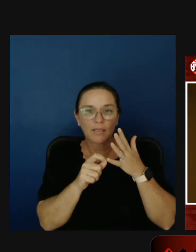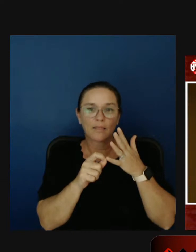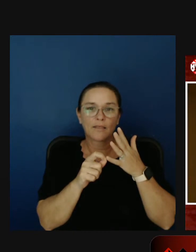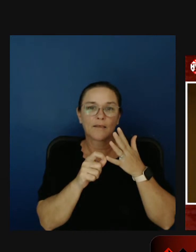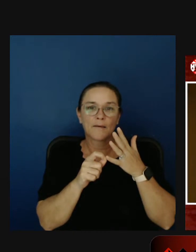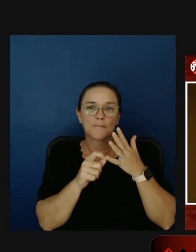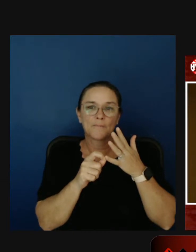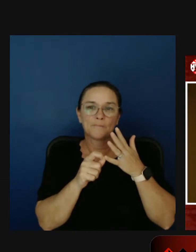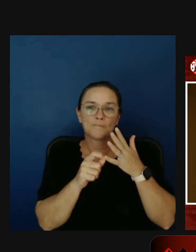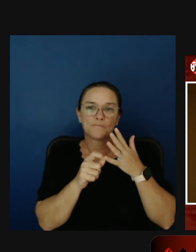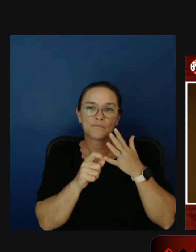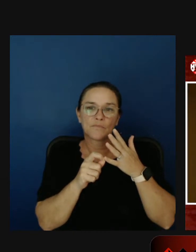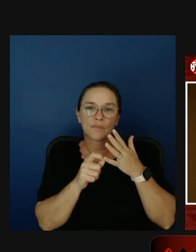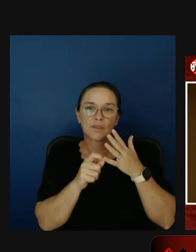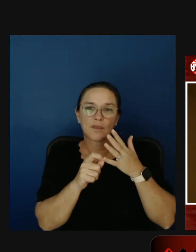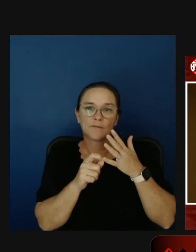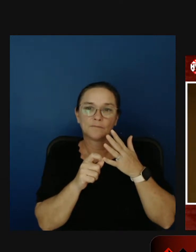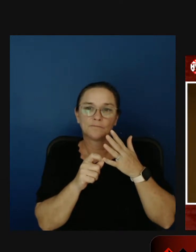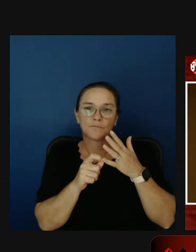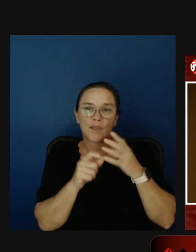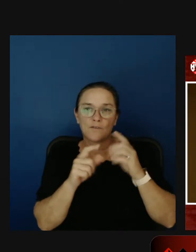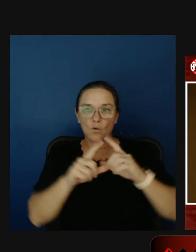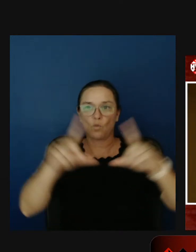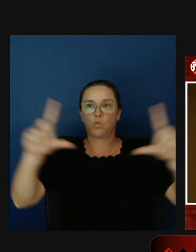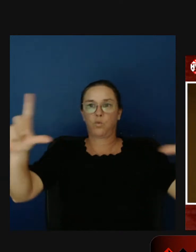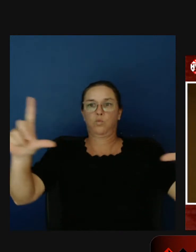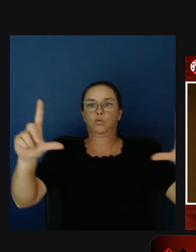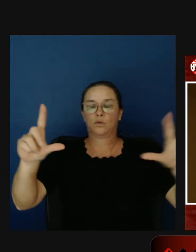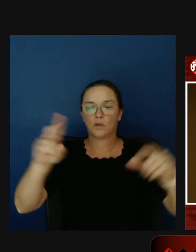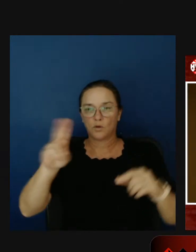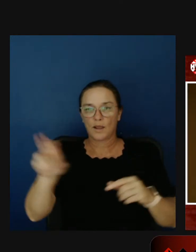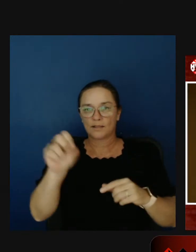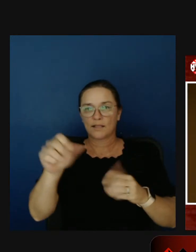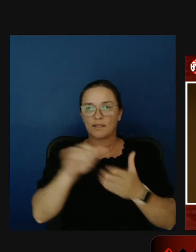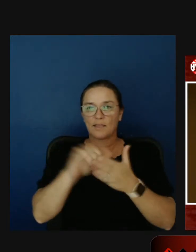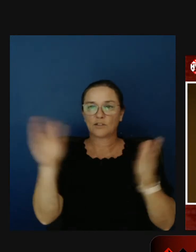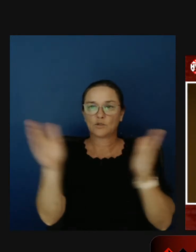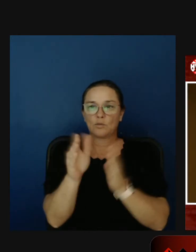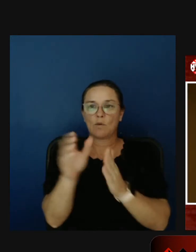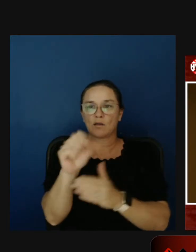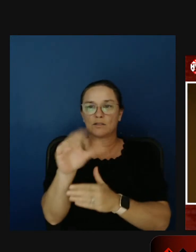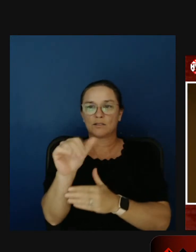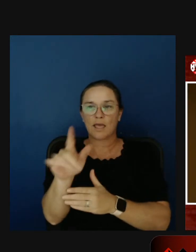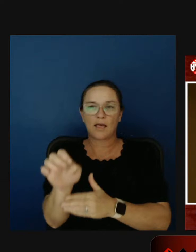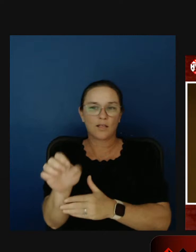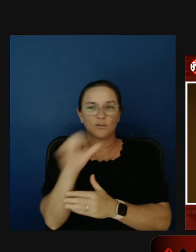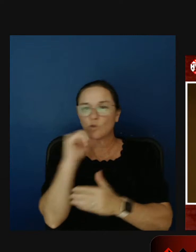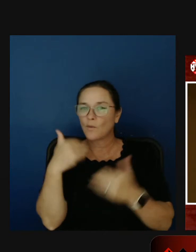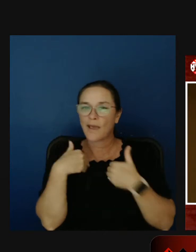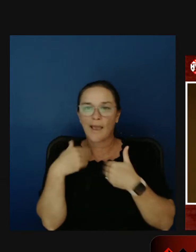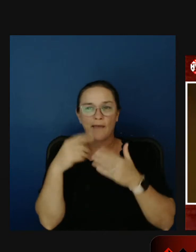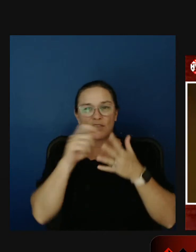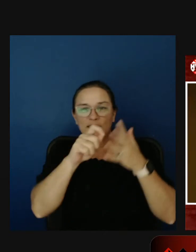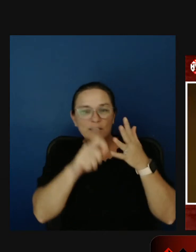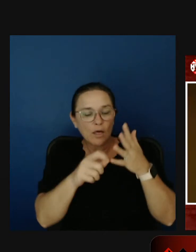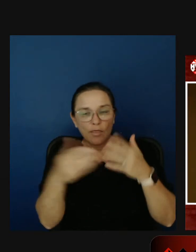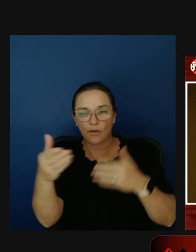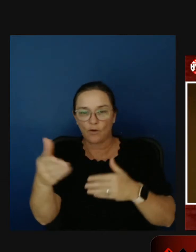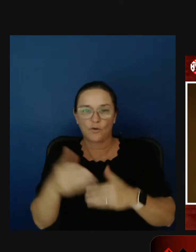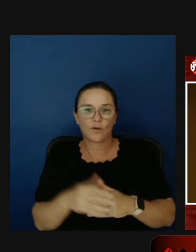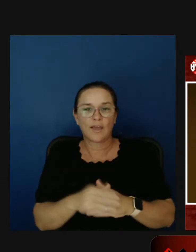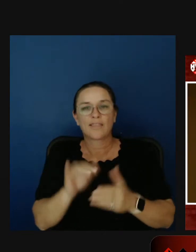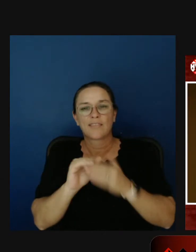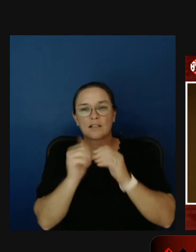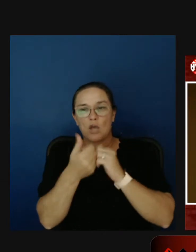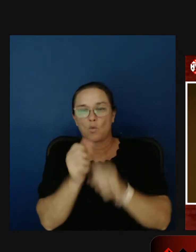you're zoomed way out to the states, that's a small scale and you don't have much detail at all. So that's kind of how scale